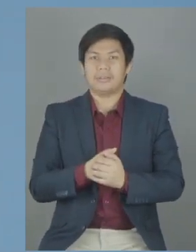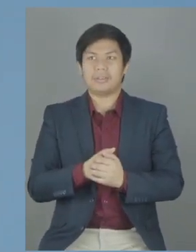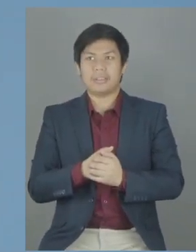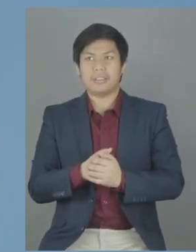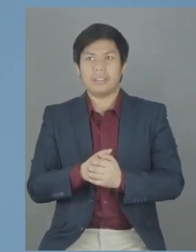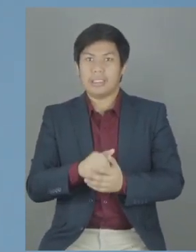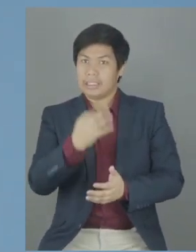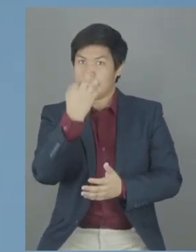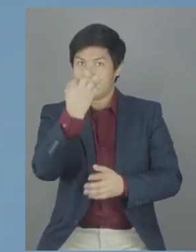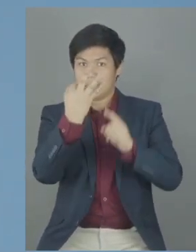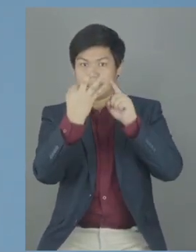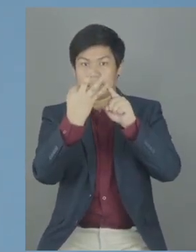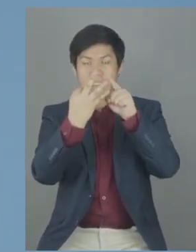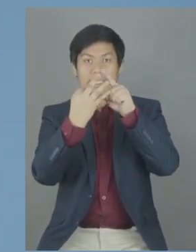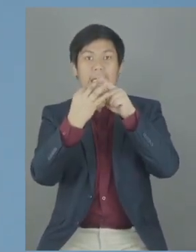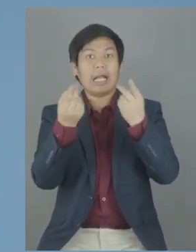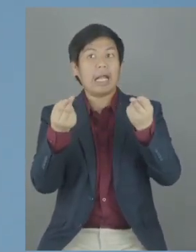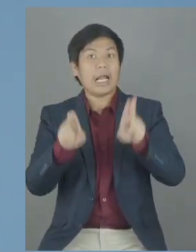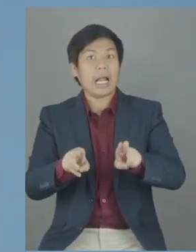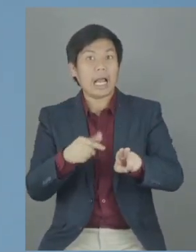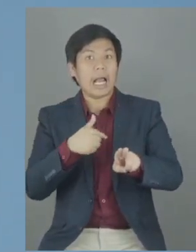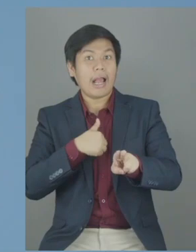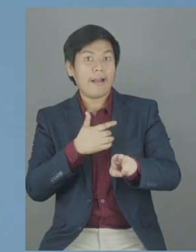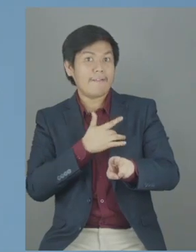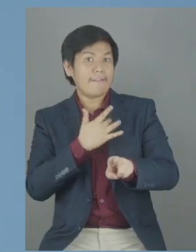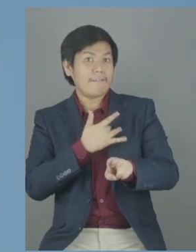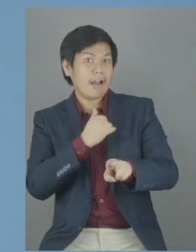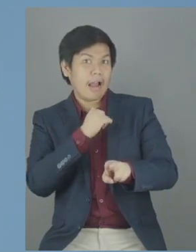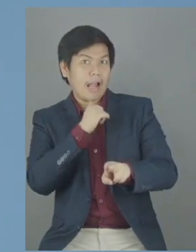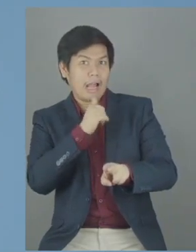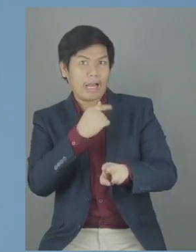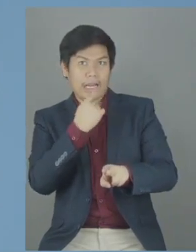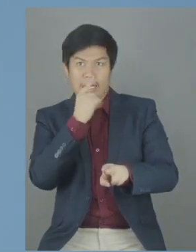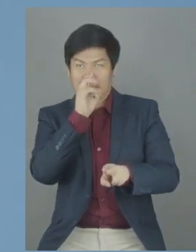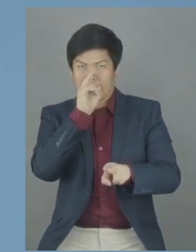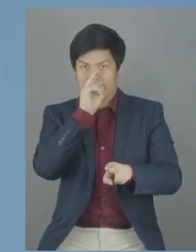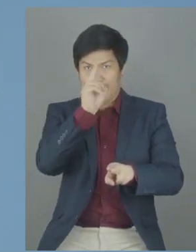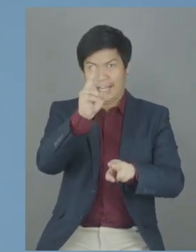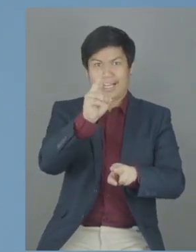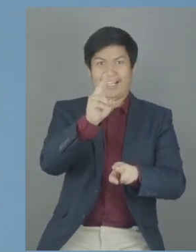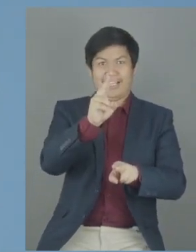he said three things. I feel I'm not handsome.